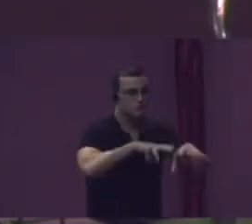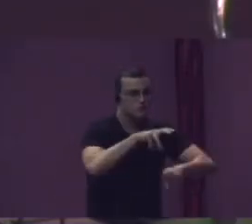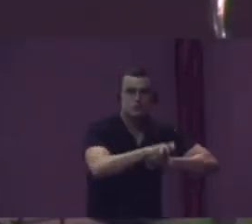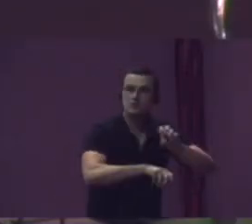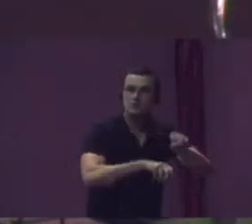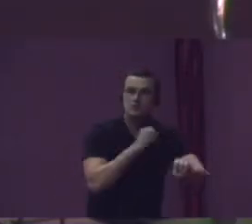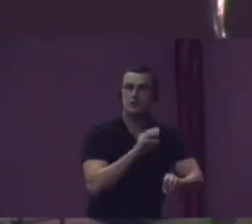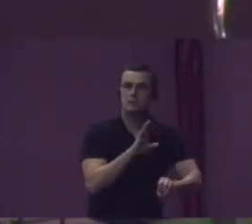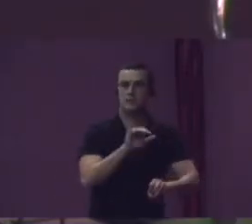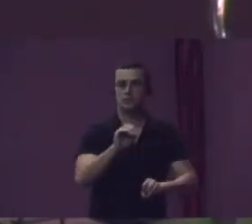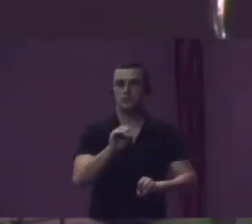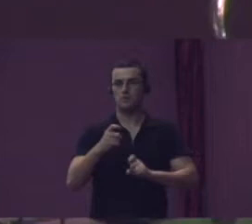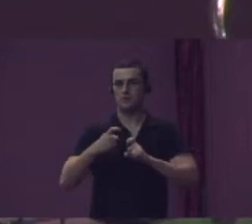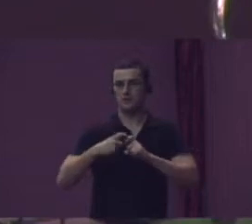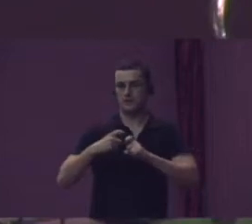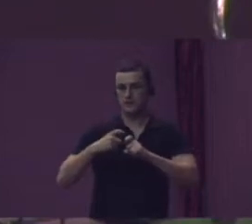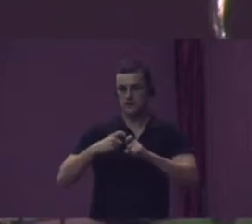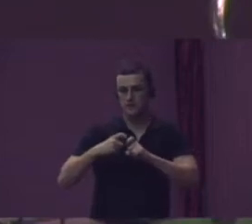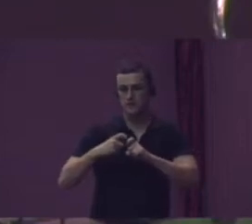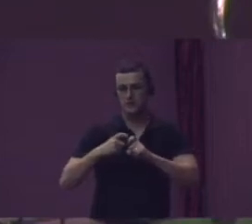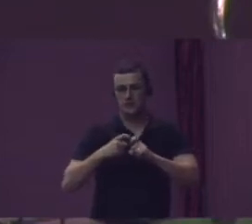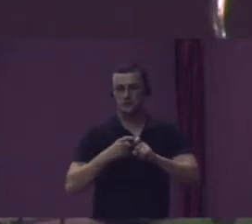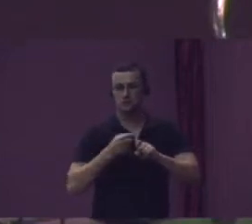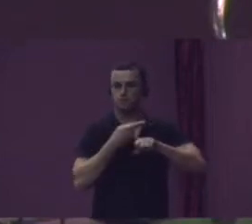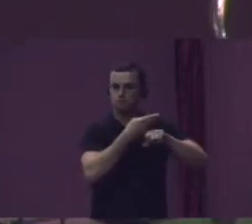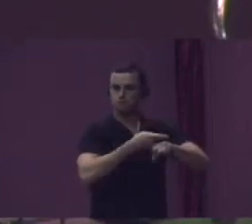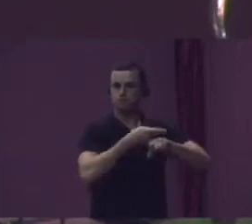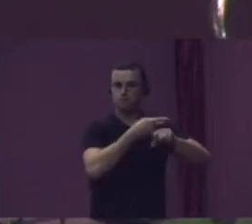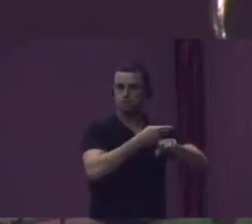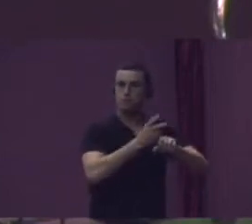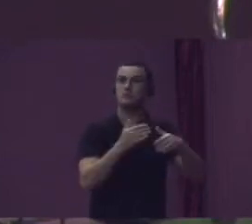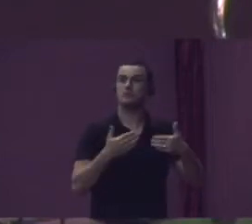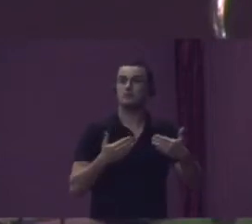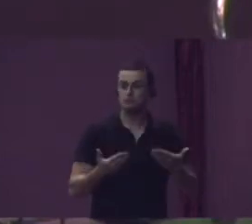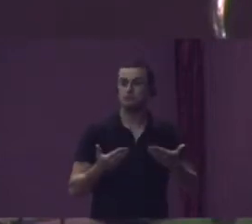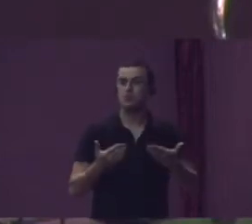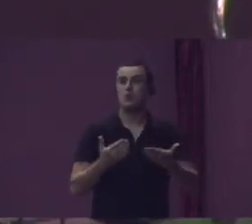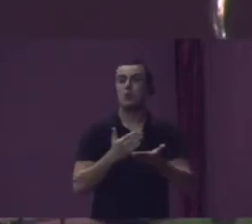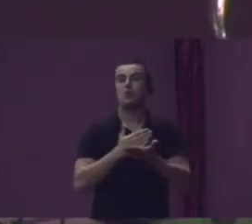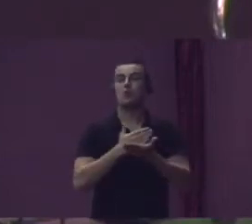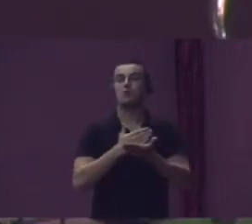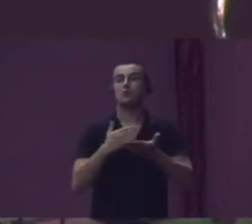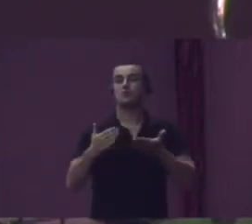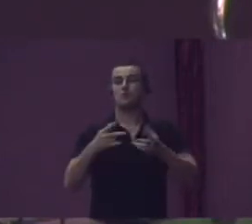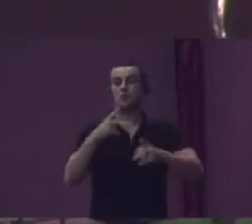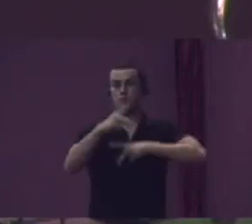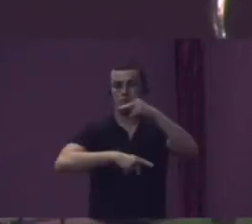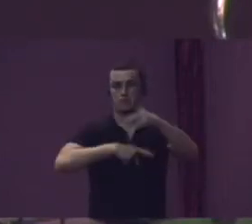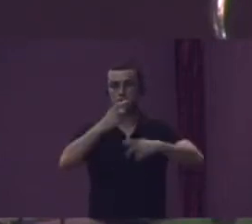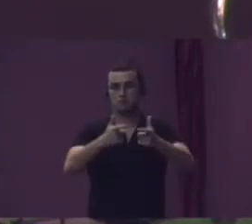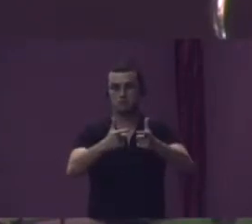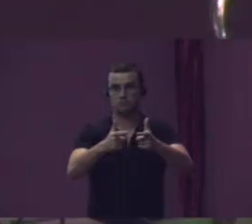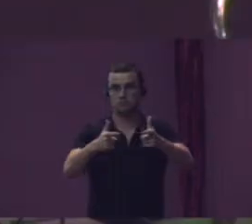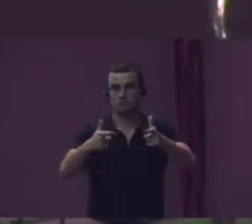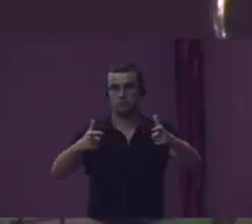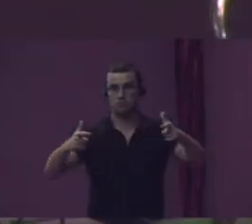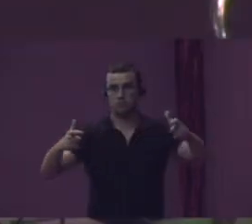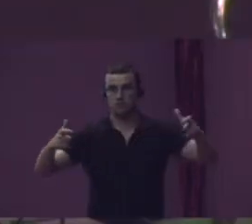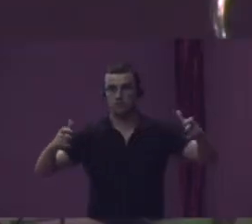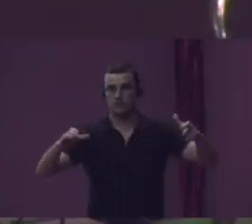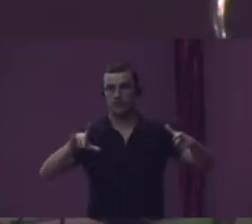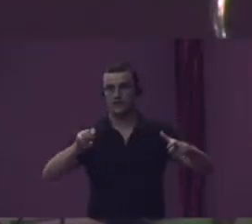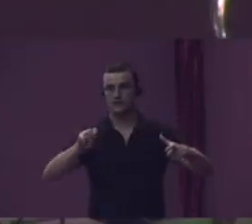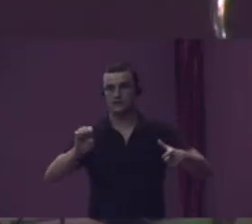class. There were new considerations regarding risk management and fetal personhood that played significant roles